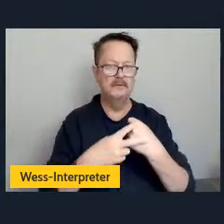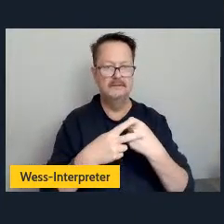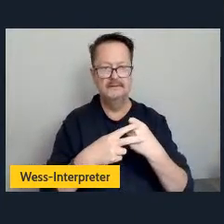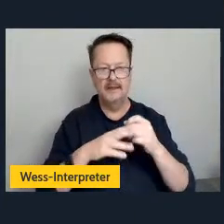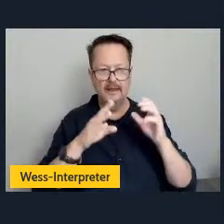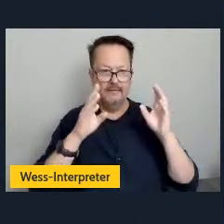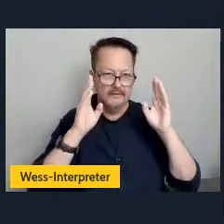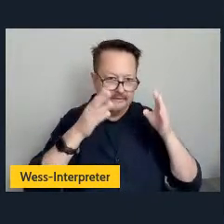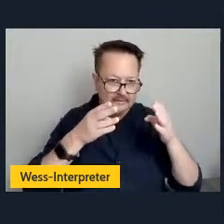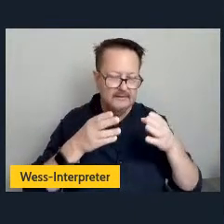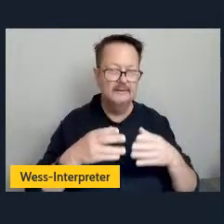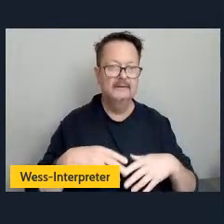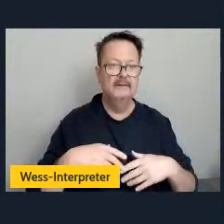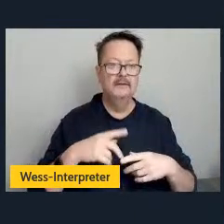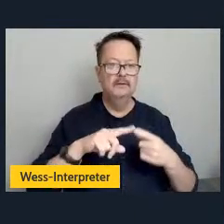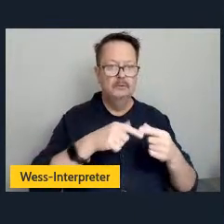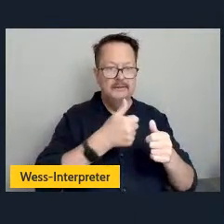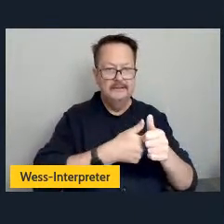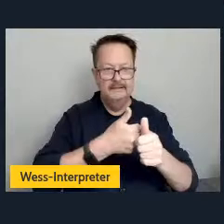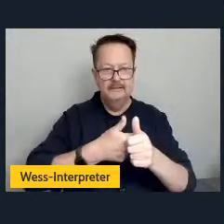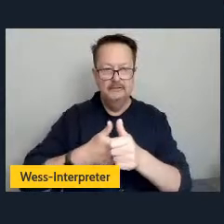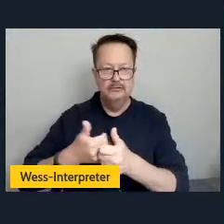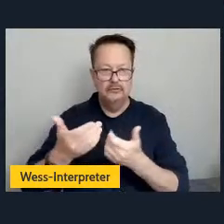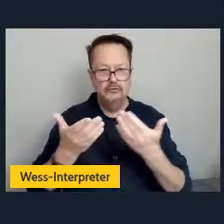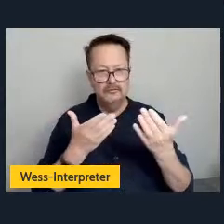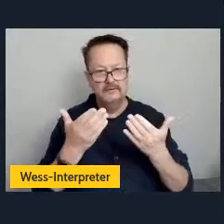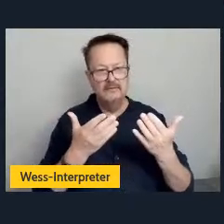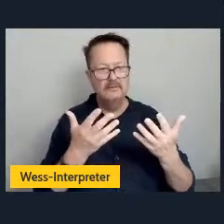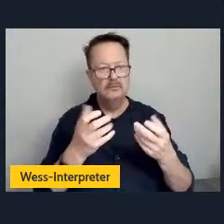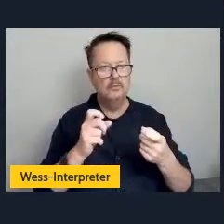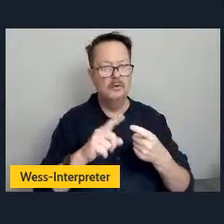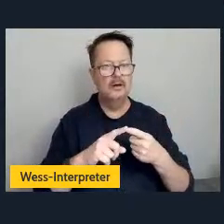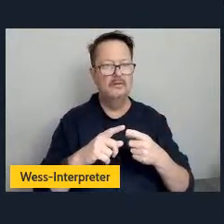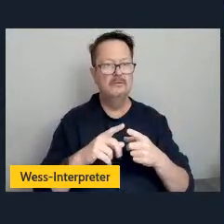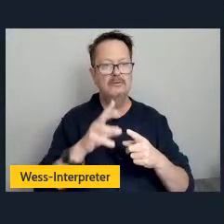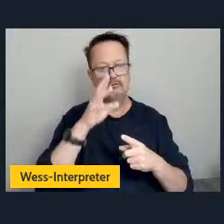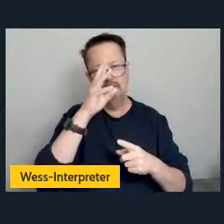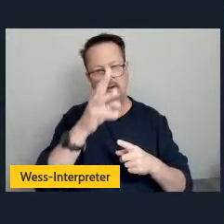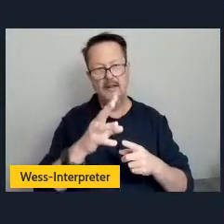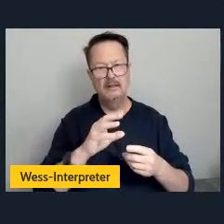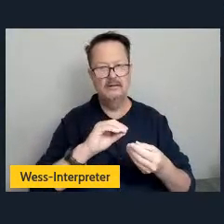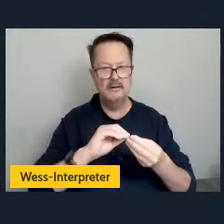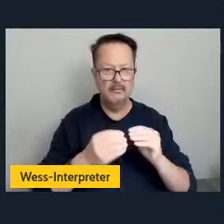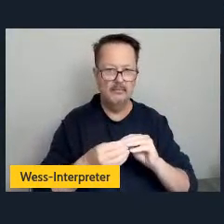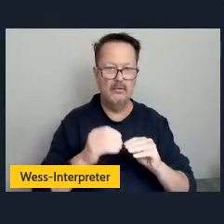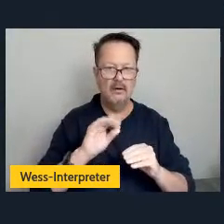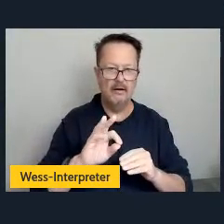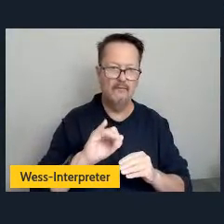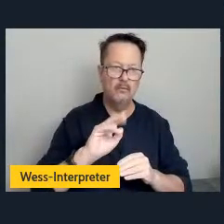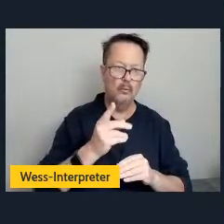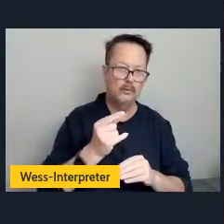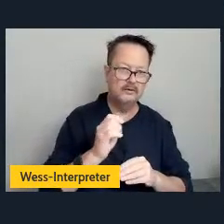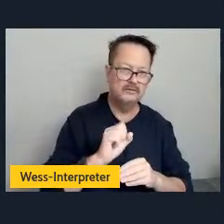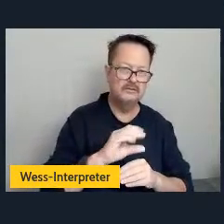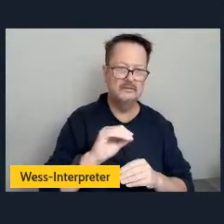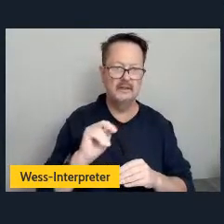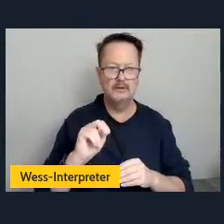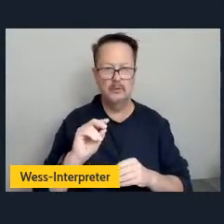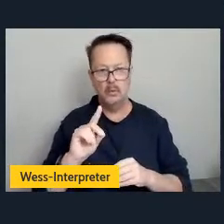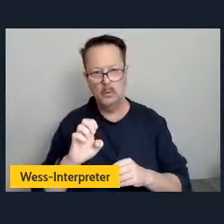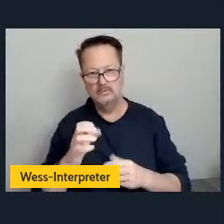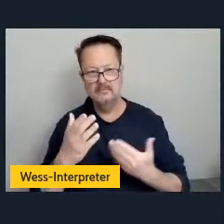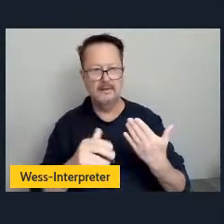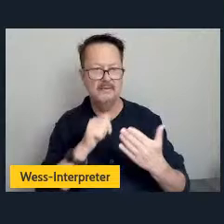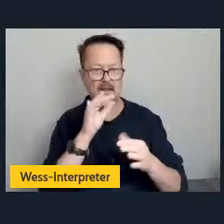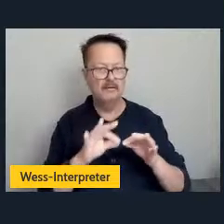attention given to each of the services. So you want to reduce the number of noise and number of widgets that might not be that important for